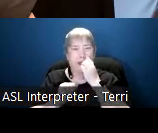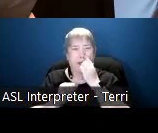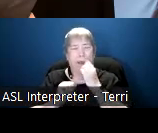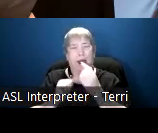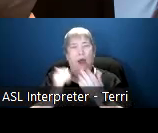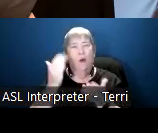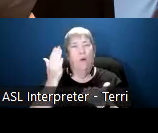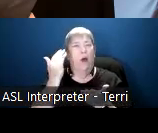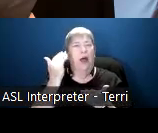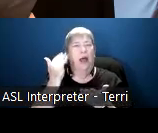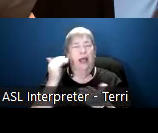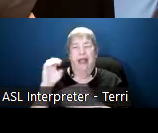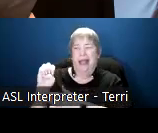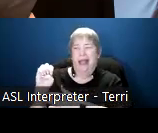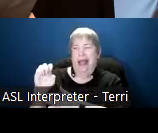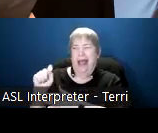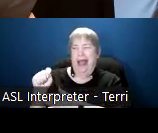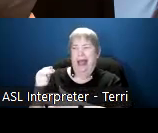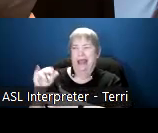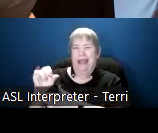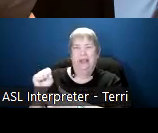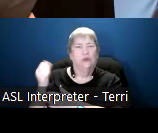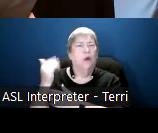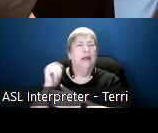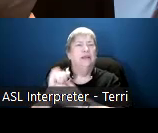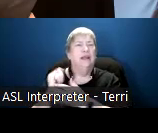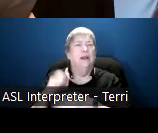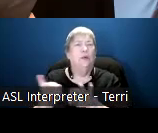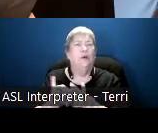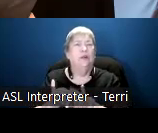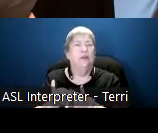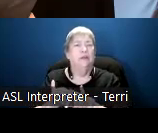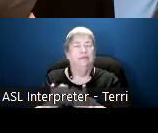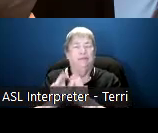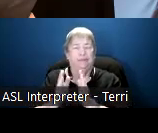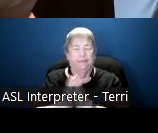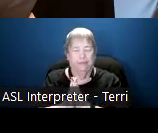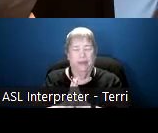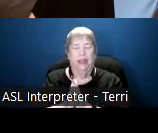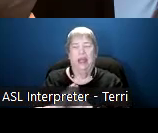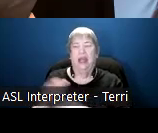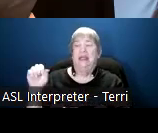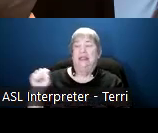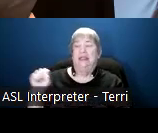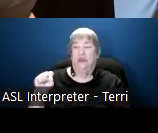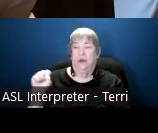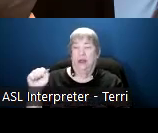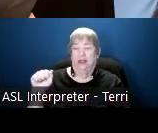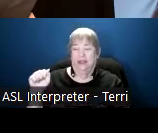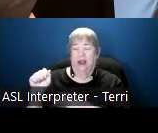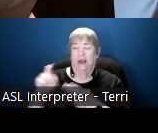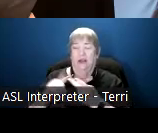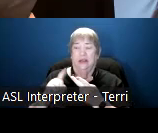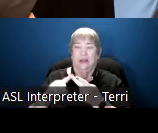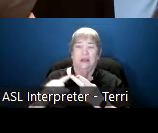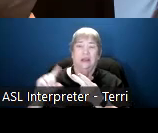about why ethics is important. So sexual assault, domestic violence, gender-based violence, which we